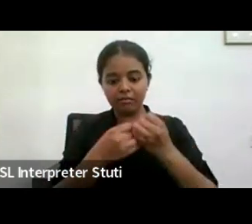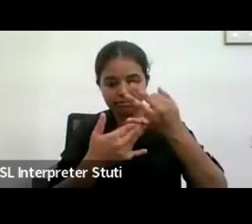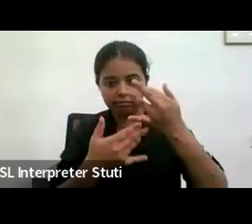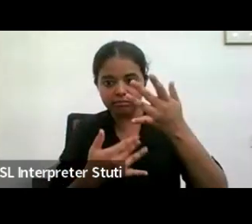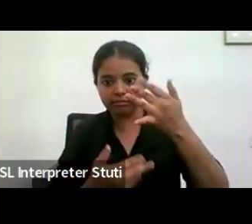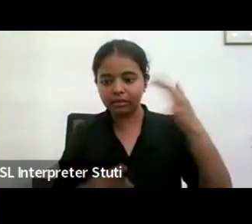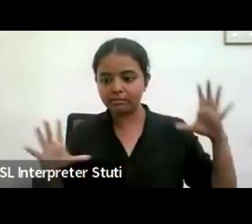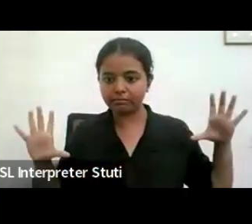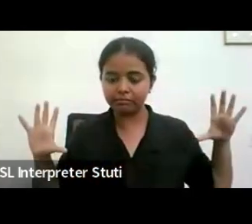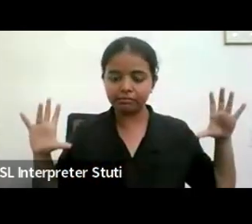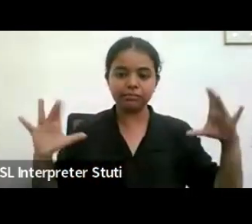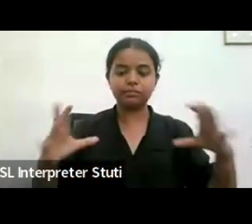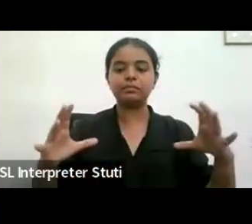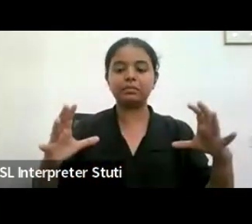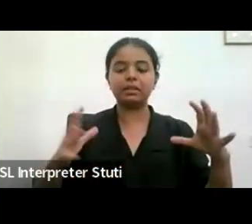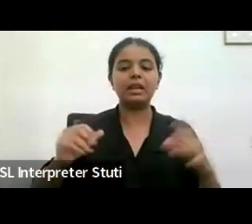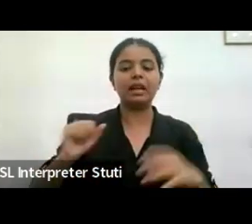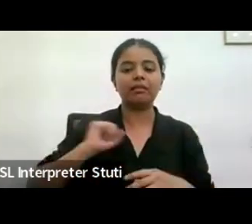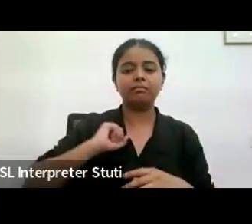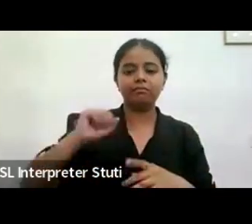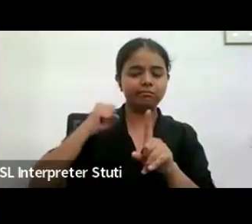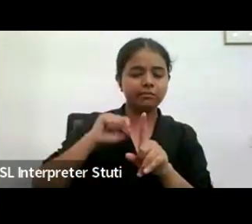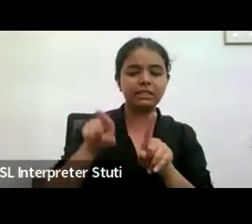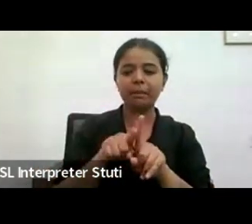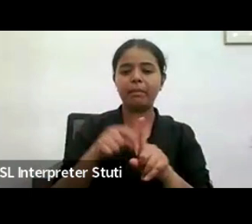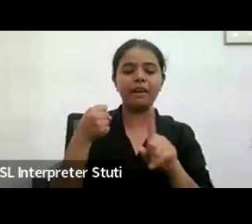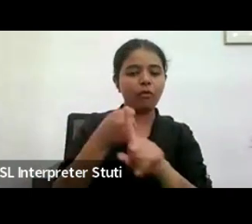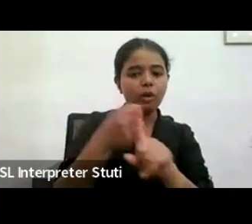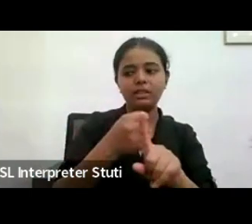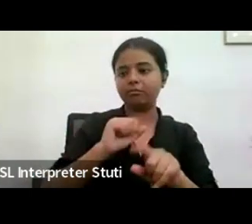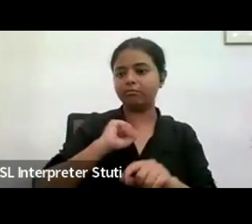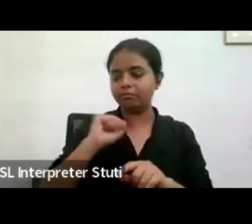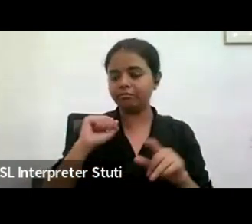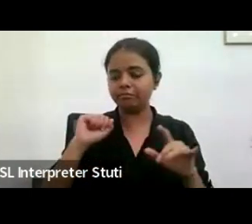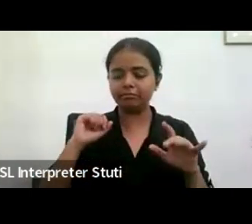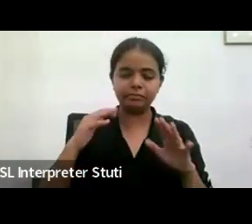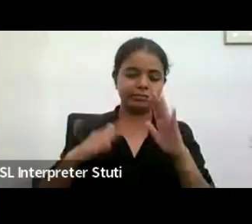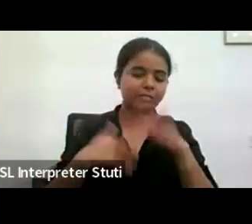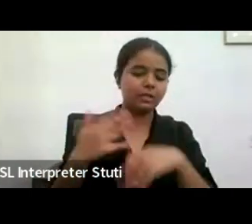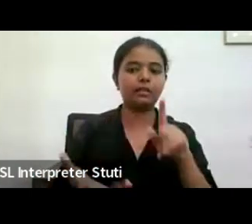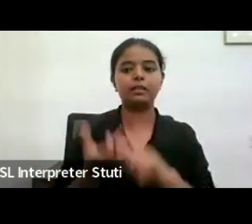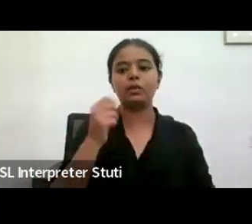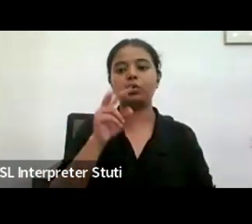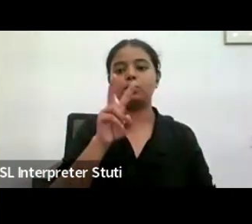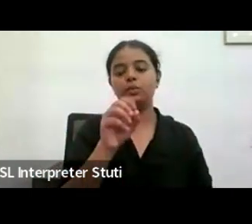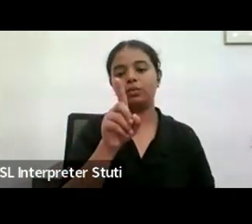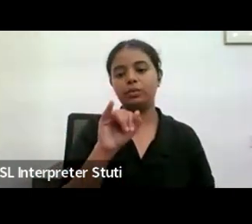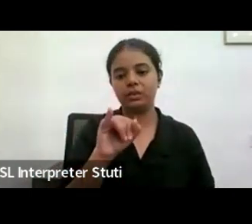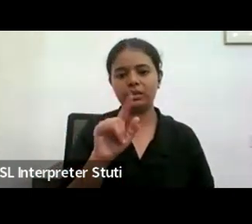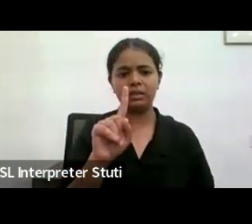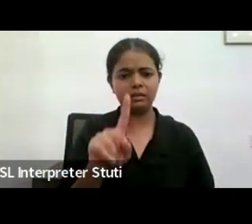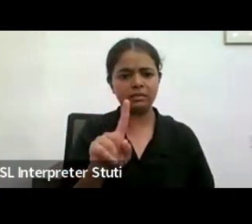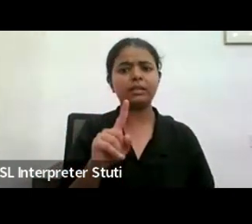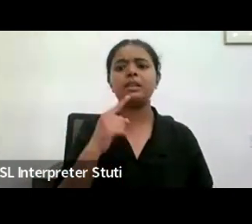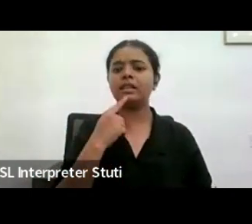advocacy that happened, and we got the 2016 Act. Very much, it echoes the UNCRPD